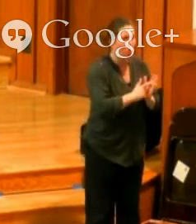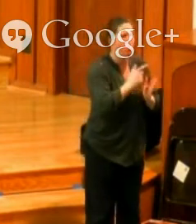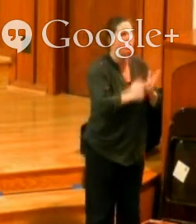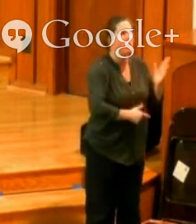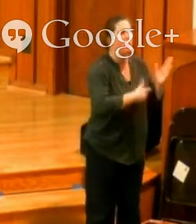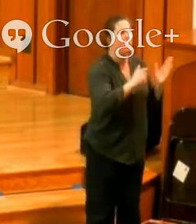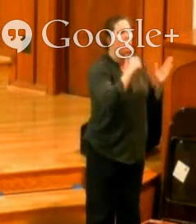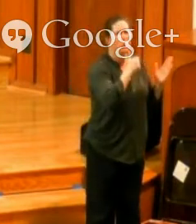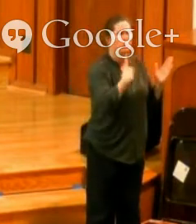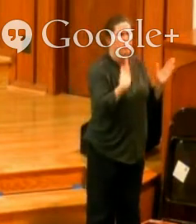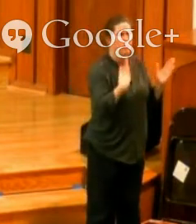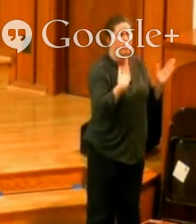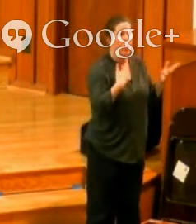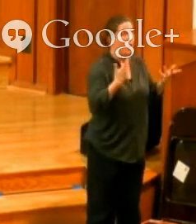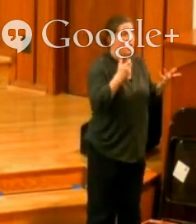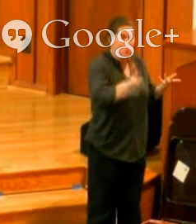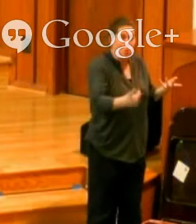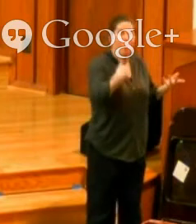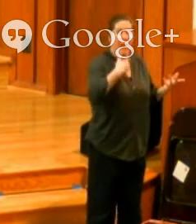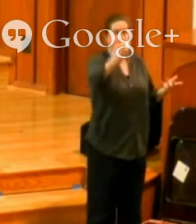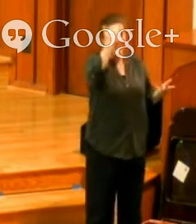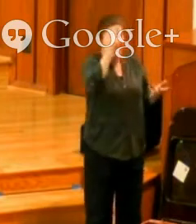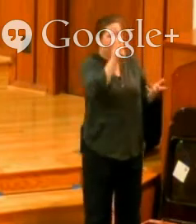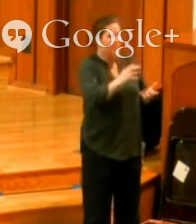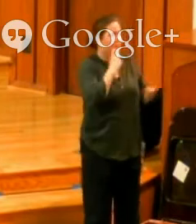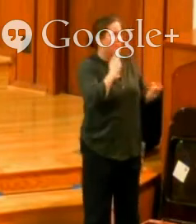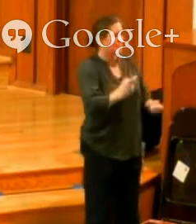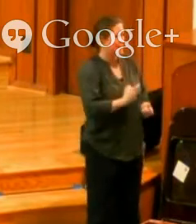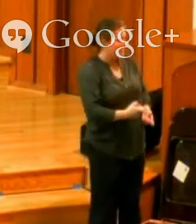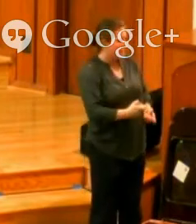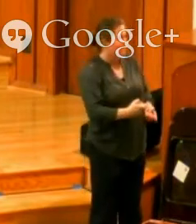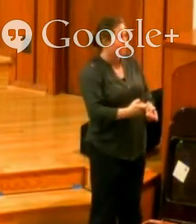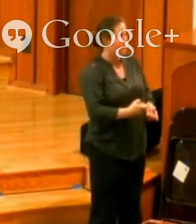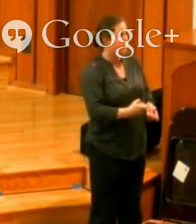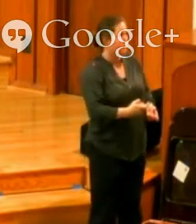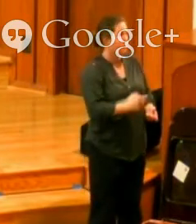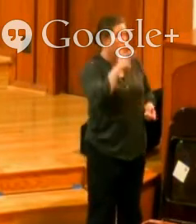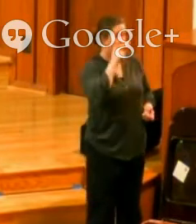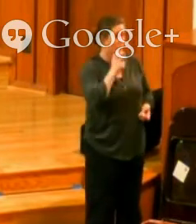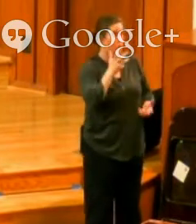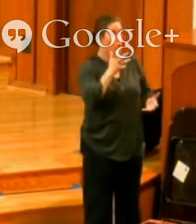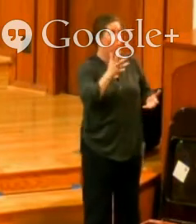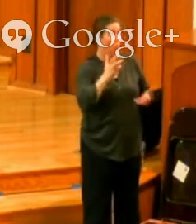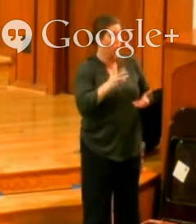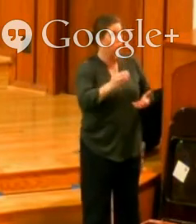We don't have the knowledge of sin. Do you think the devil wants you to have a knowledge of sin, or do you